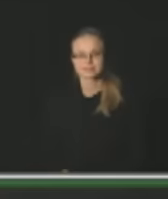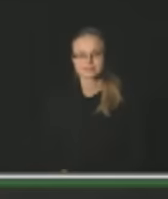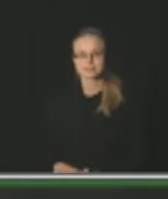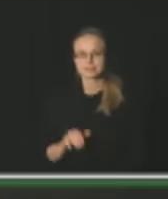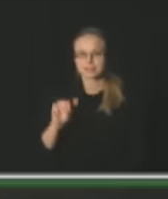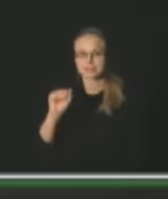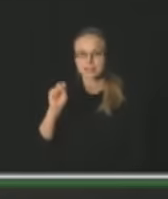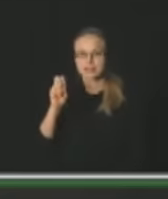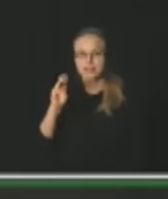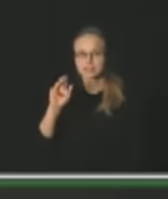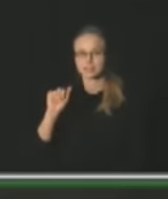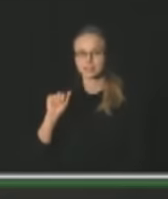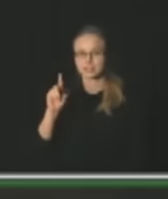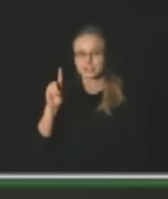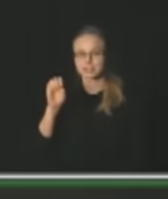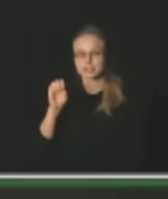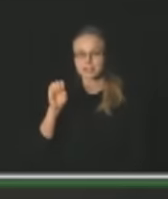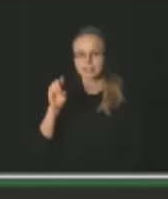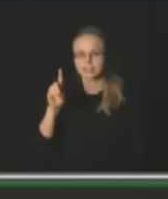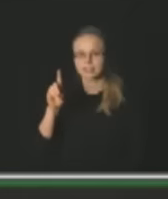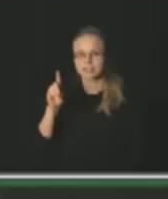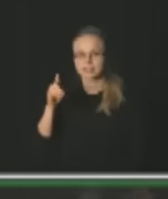Asma Dadgar.